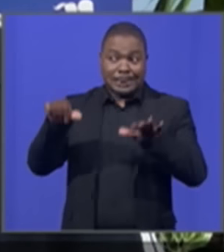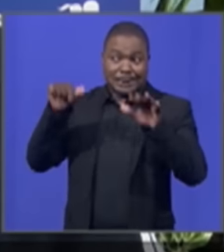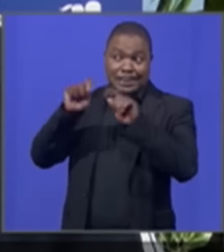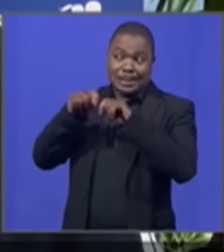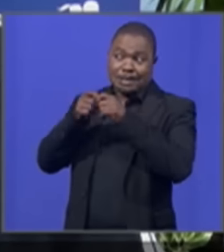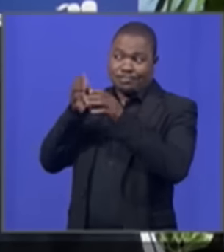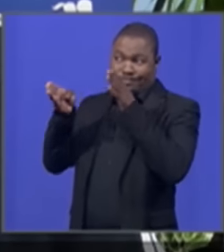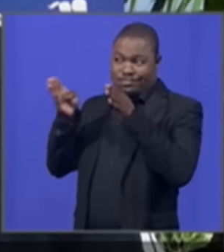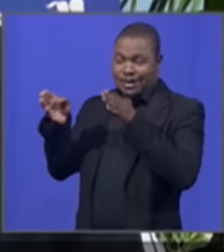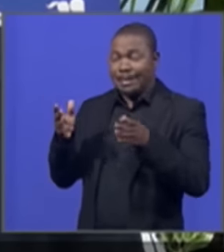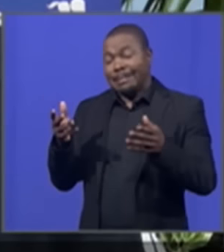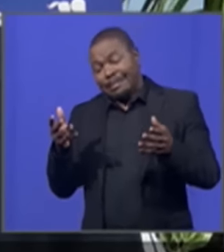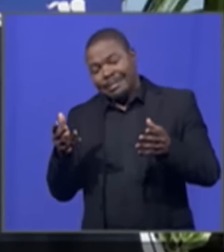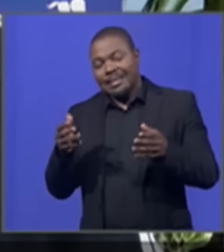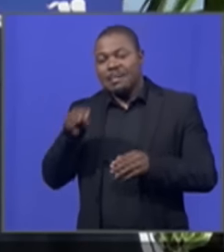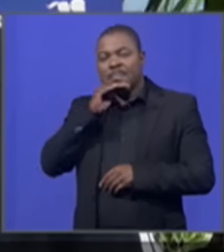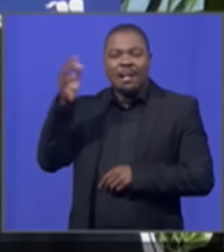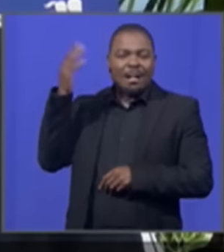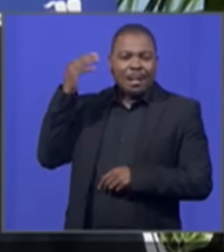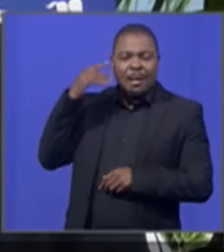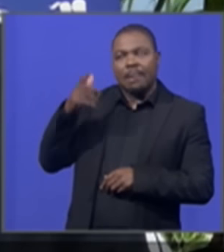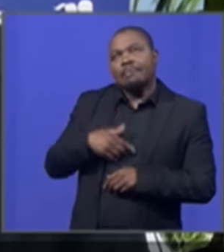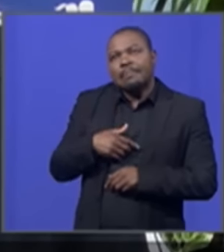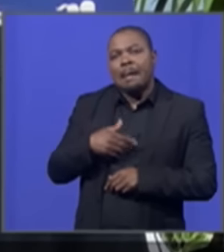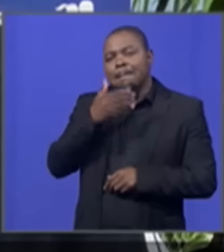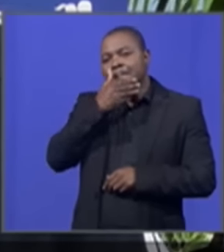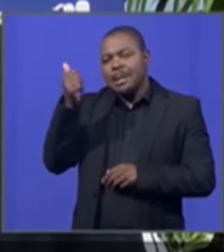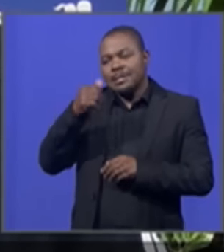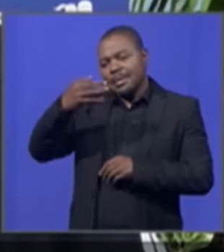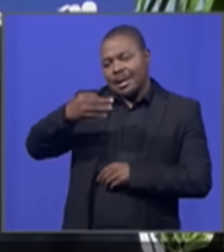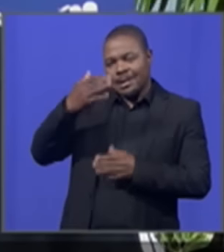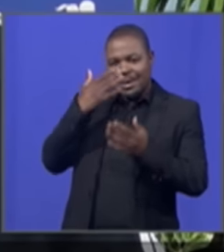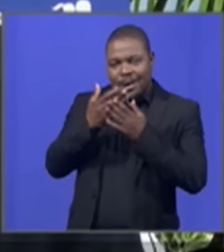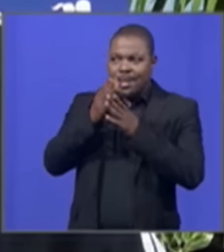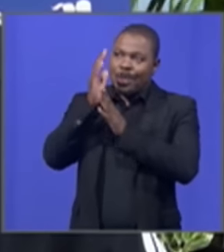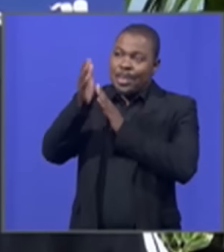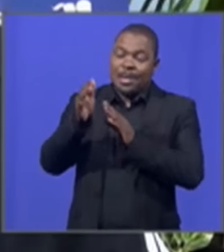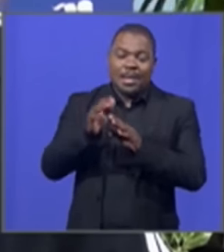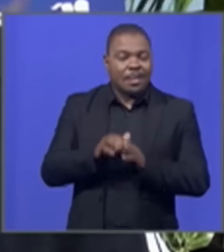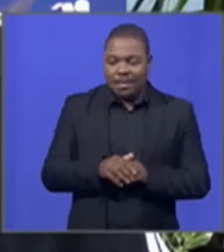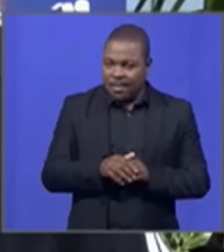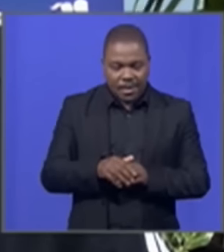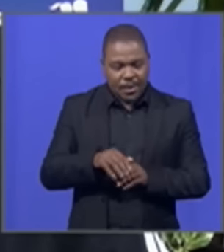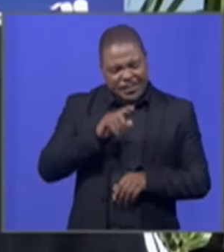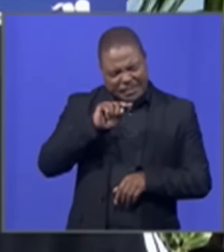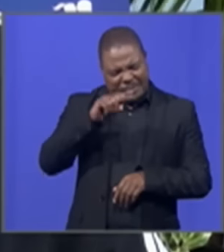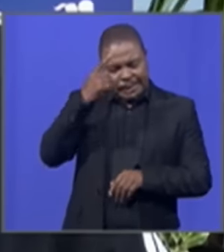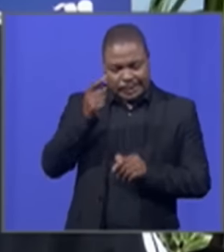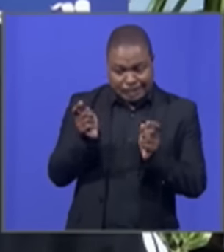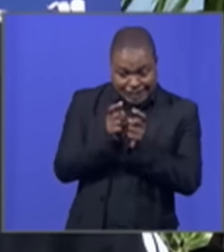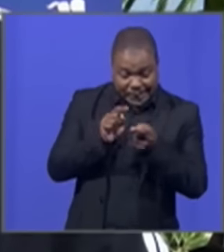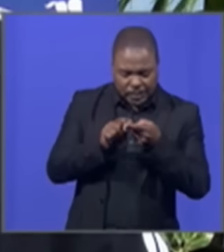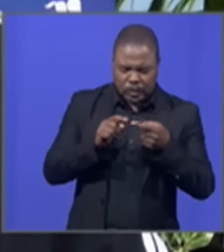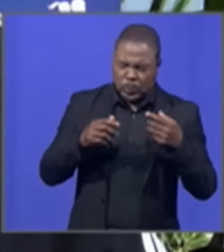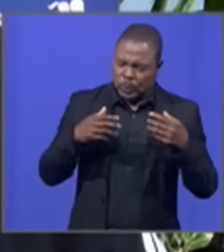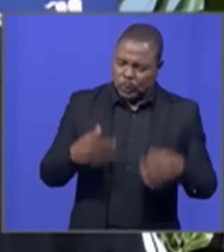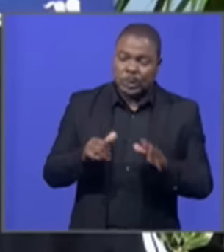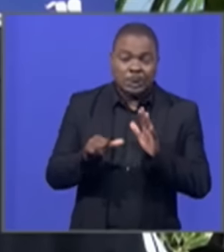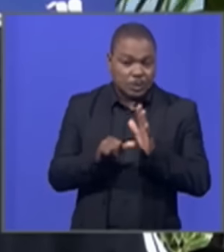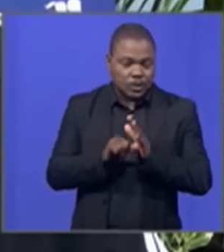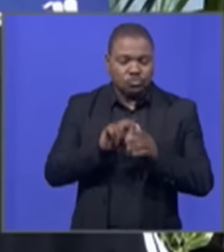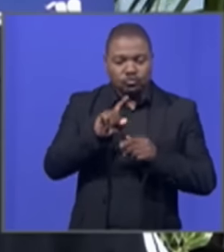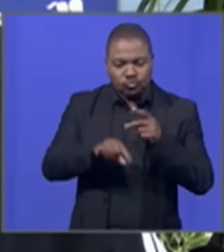You know, in the past, you could qualify as the best third place as well. Not just the top 2 qualifiers. So the first game of the tournament is very, very important to set